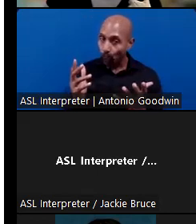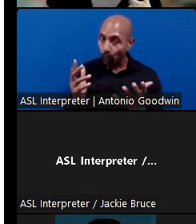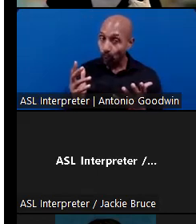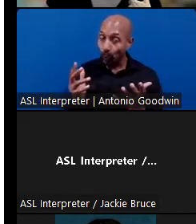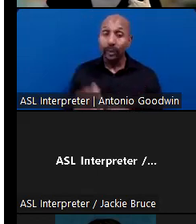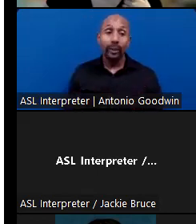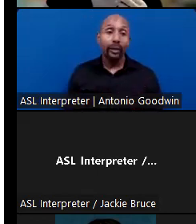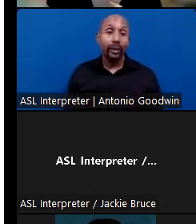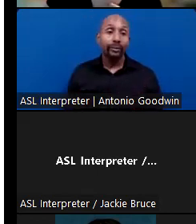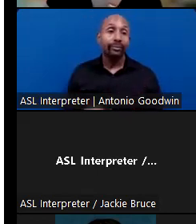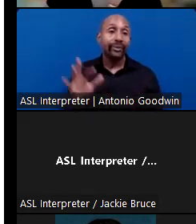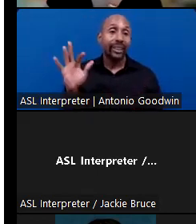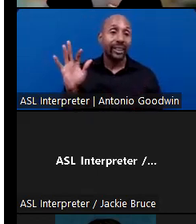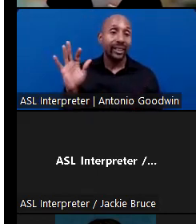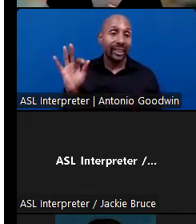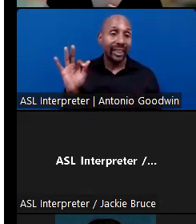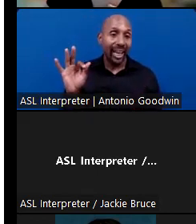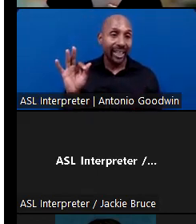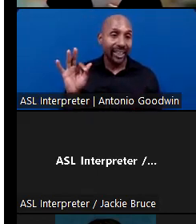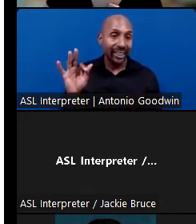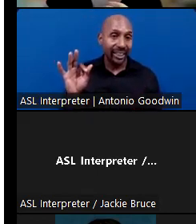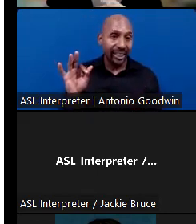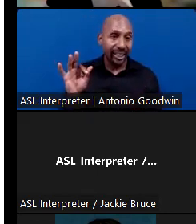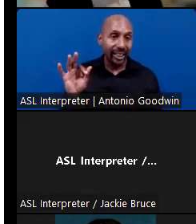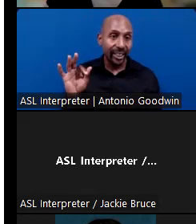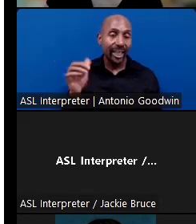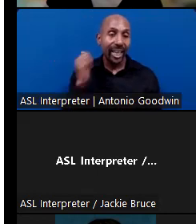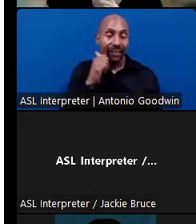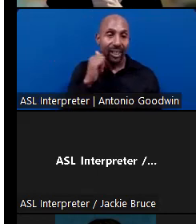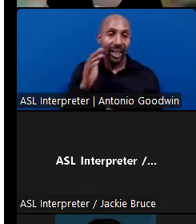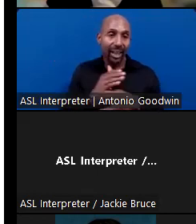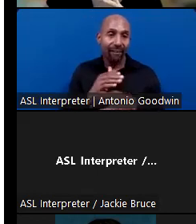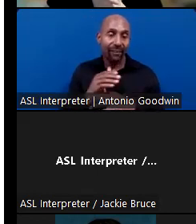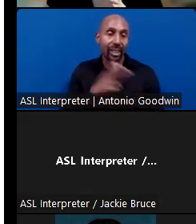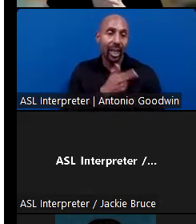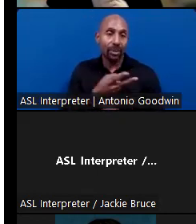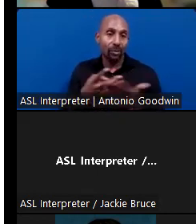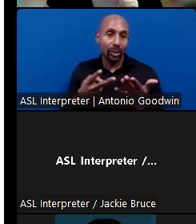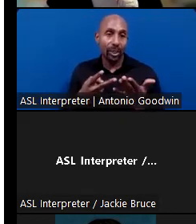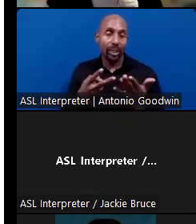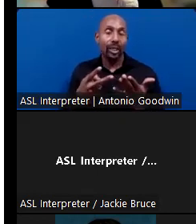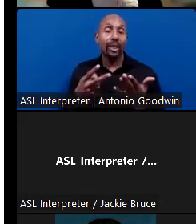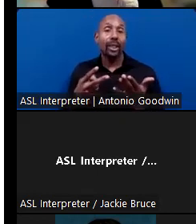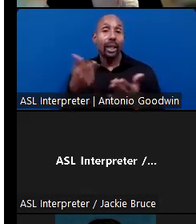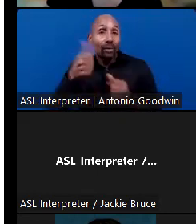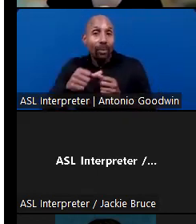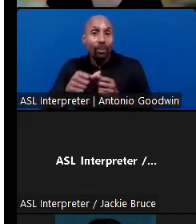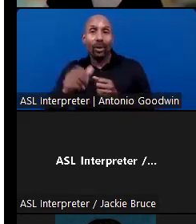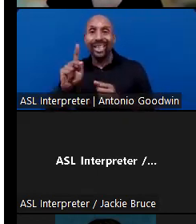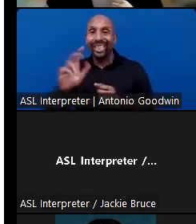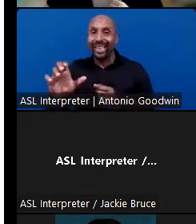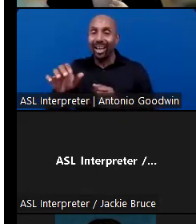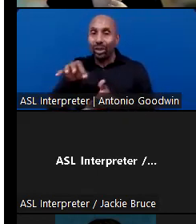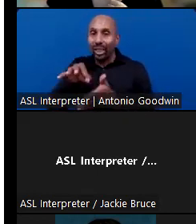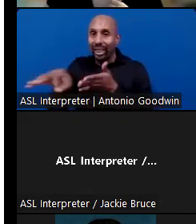average hospitalization rate. And again, we count hospitalizations for specifically COVID or